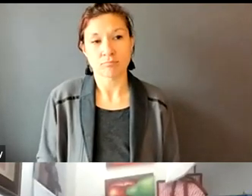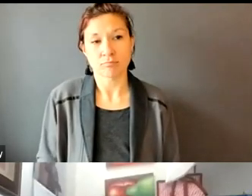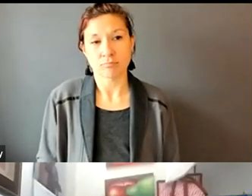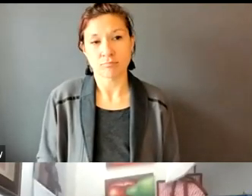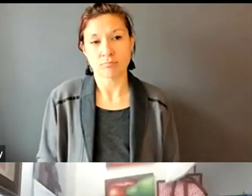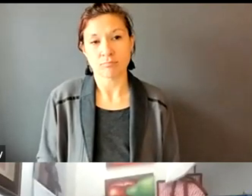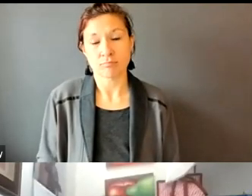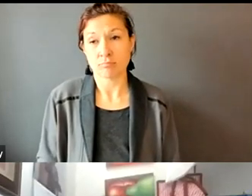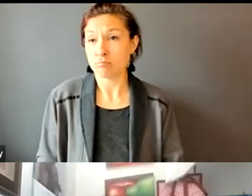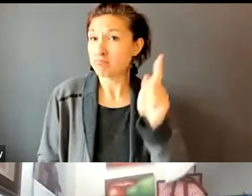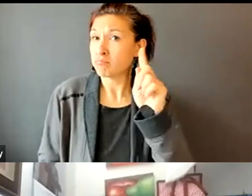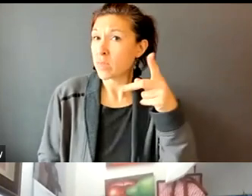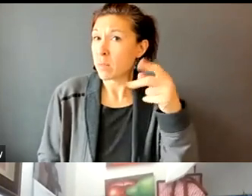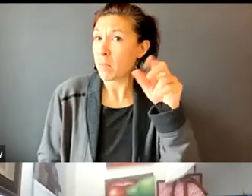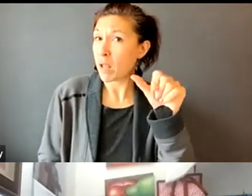por favor